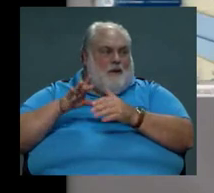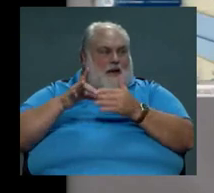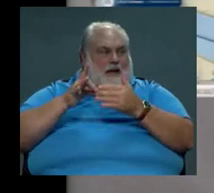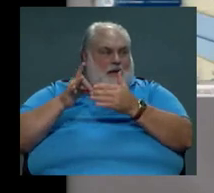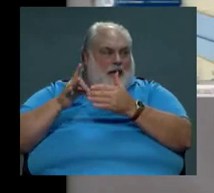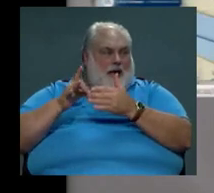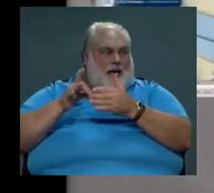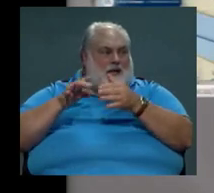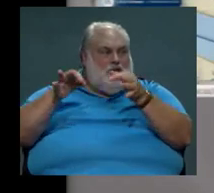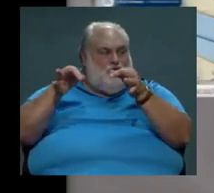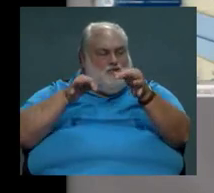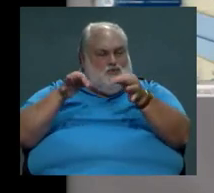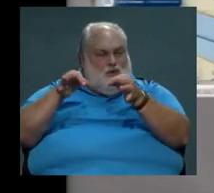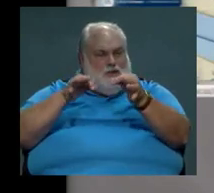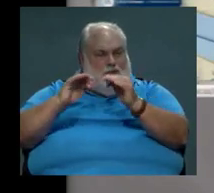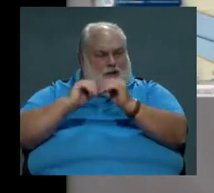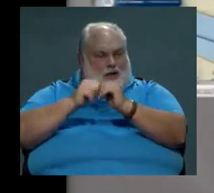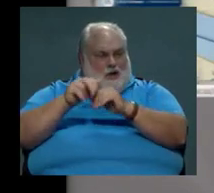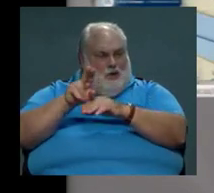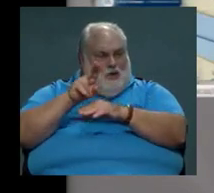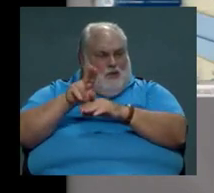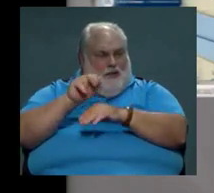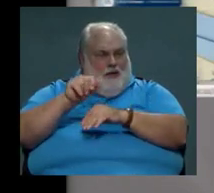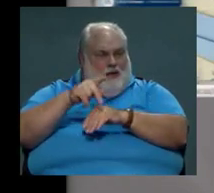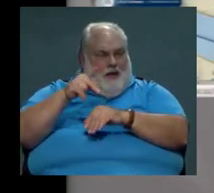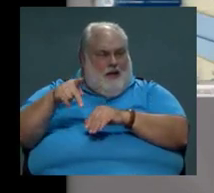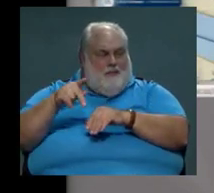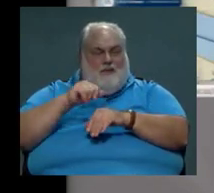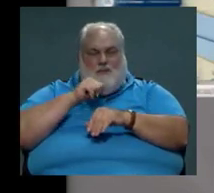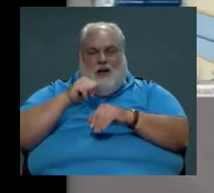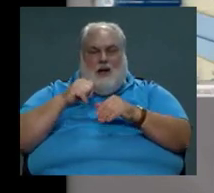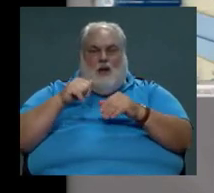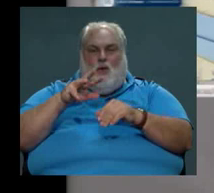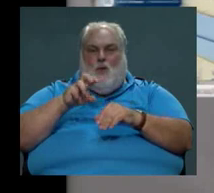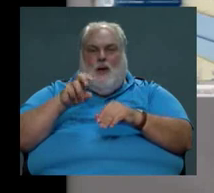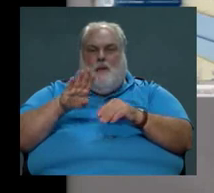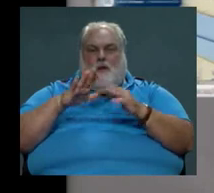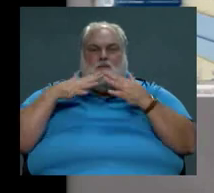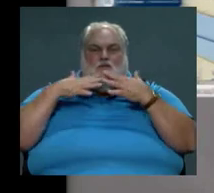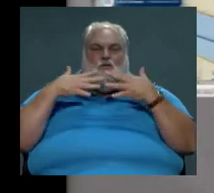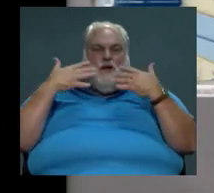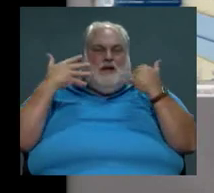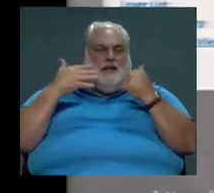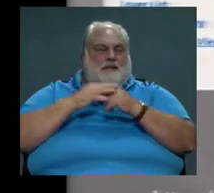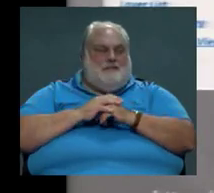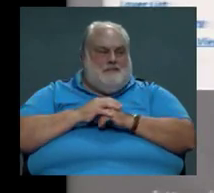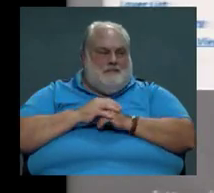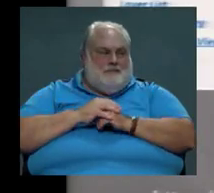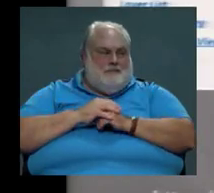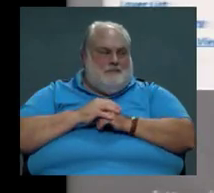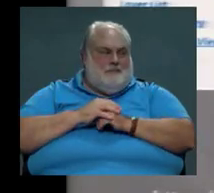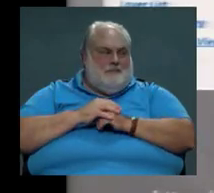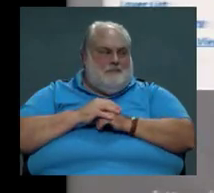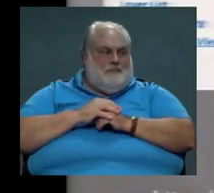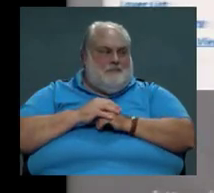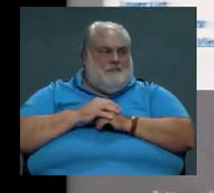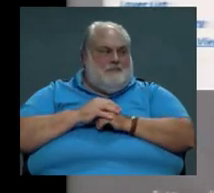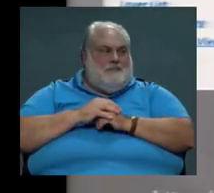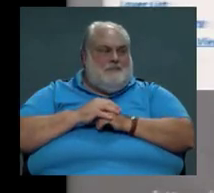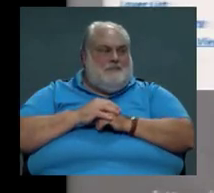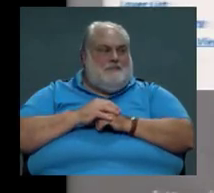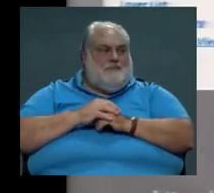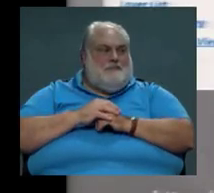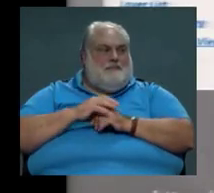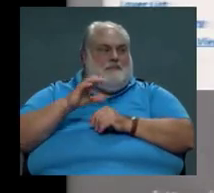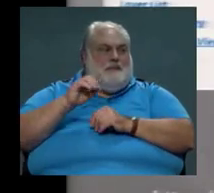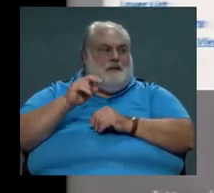some instructions on how to use the app if you're not as web friendly. Next one, Scott, please.